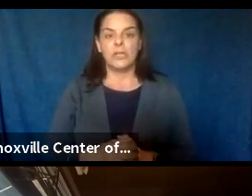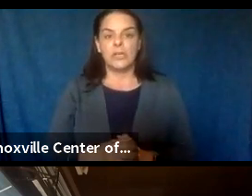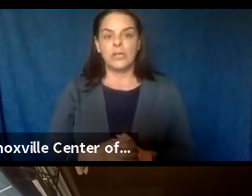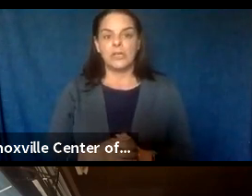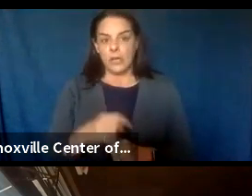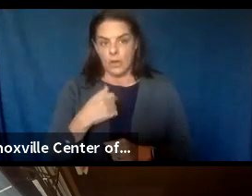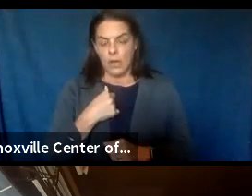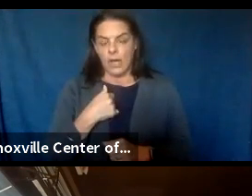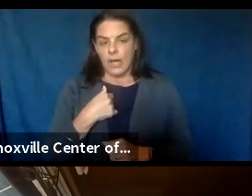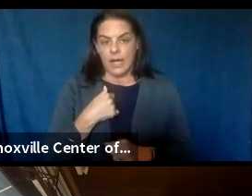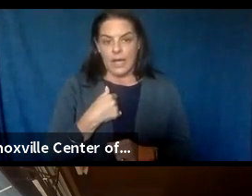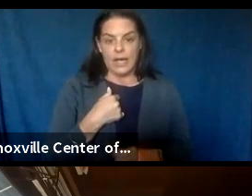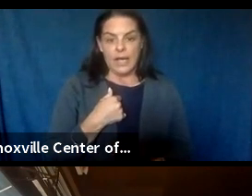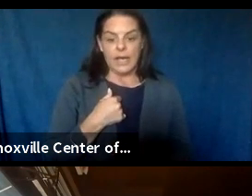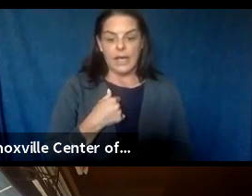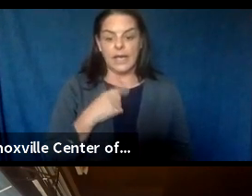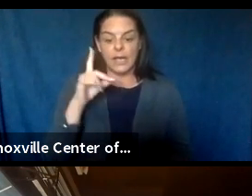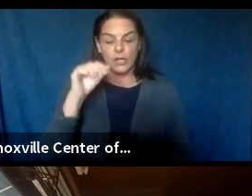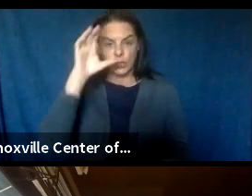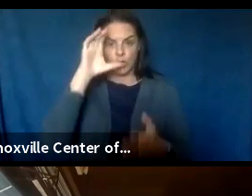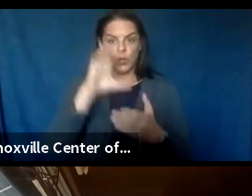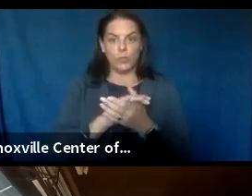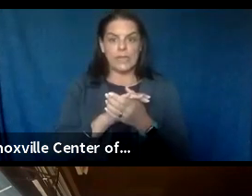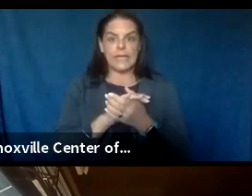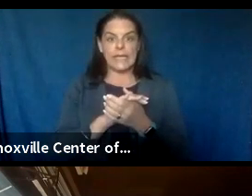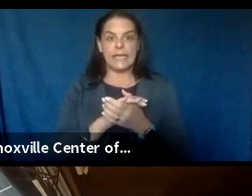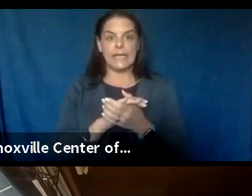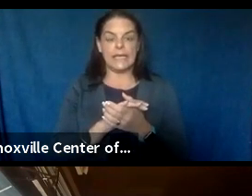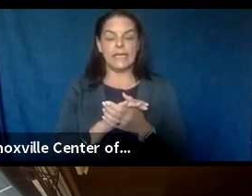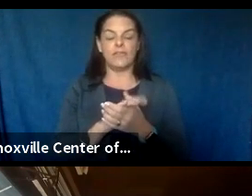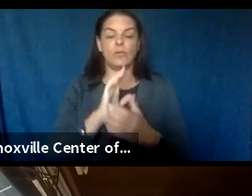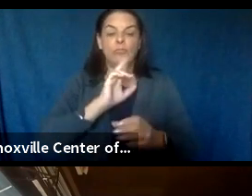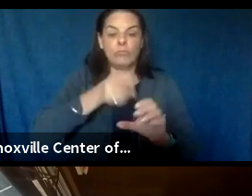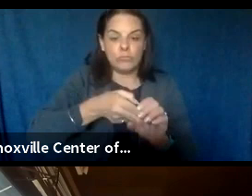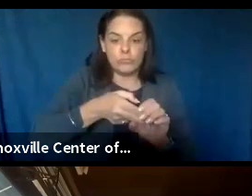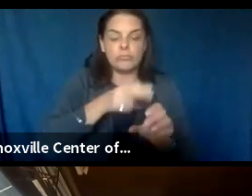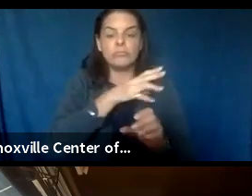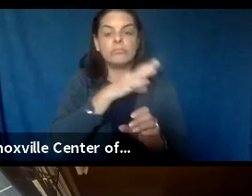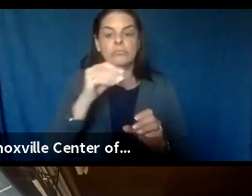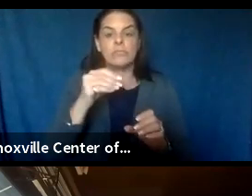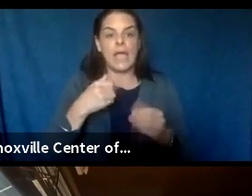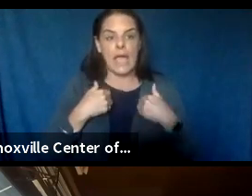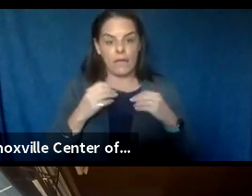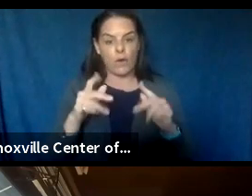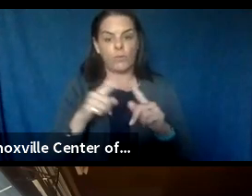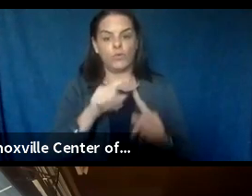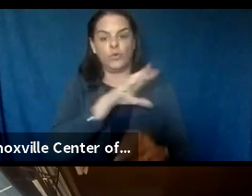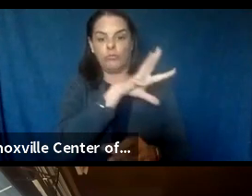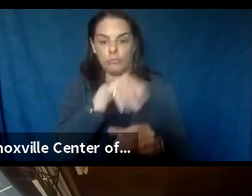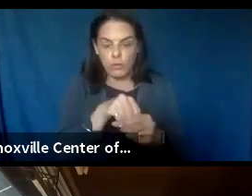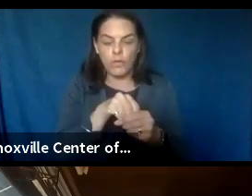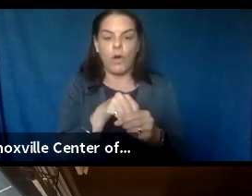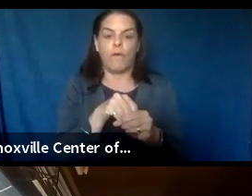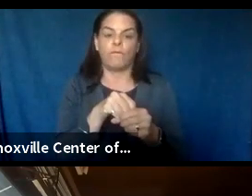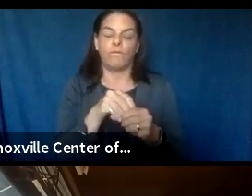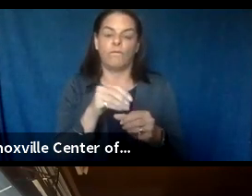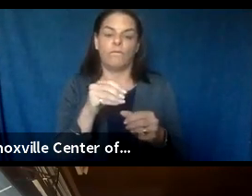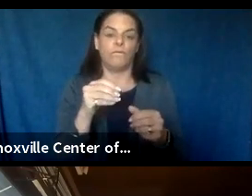I do believe in participating and having the opportunity to participate in